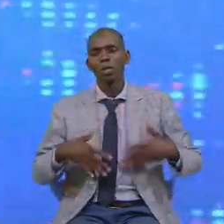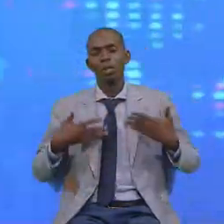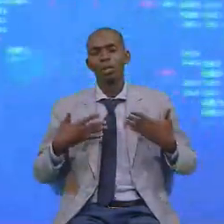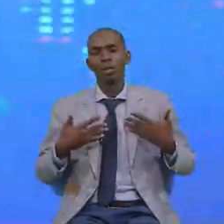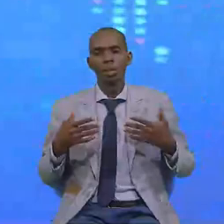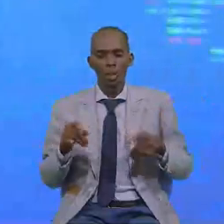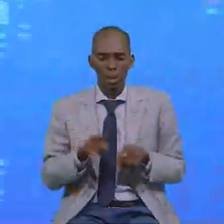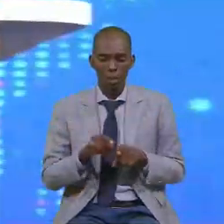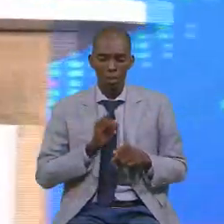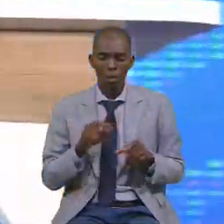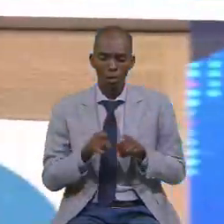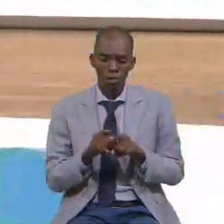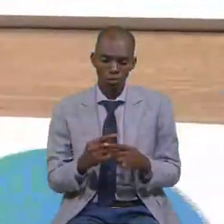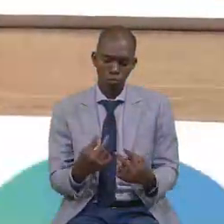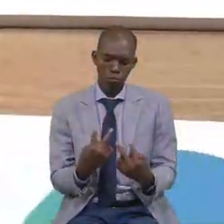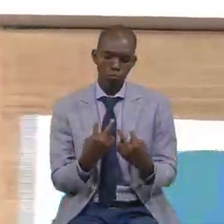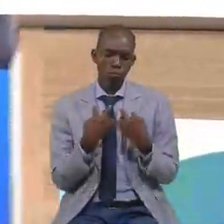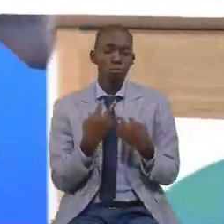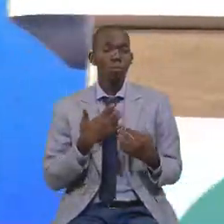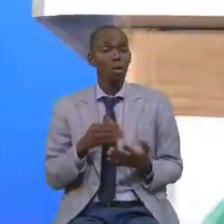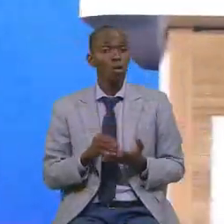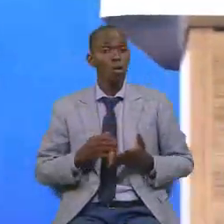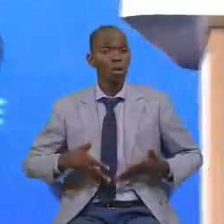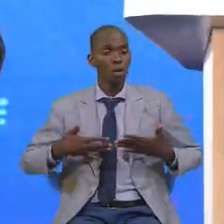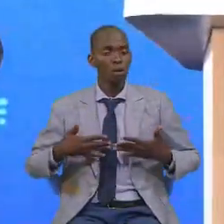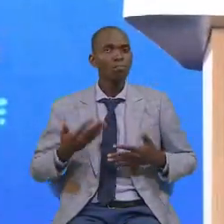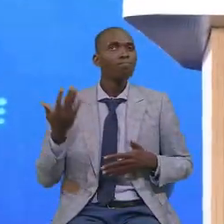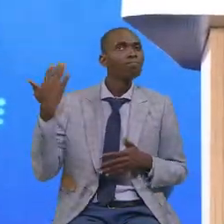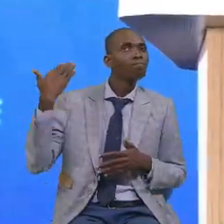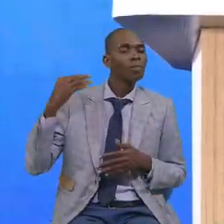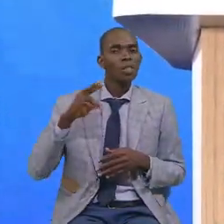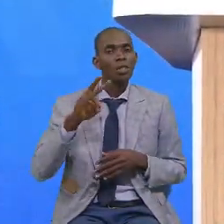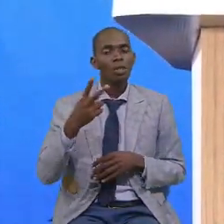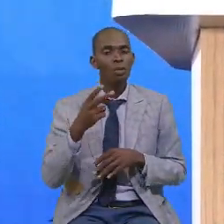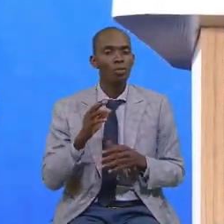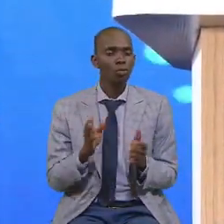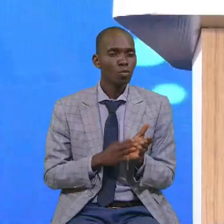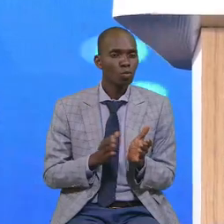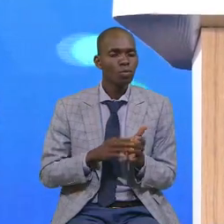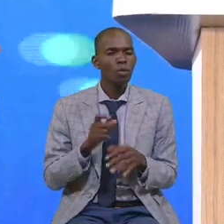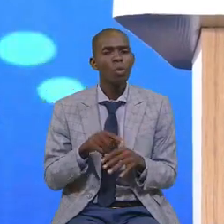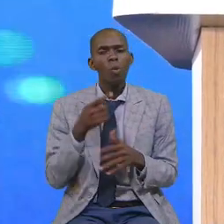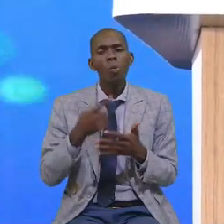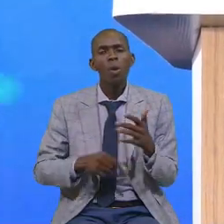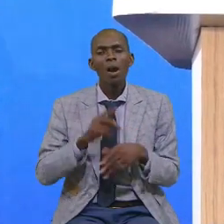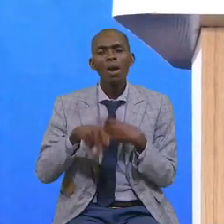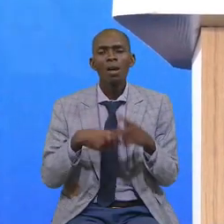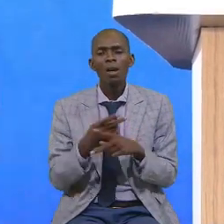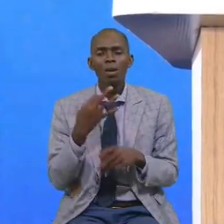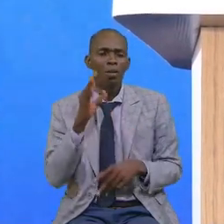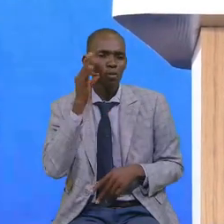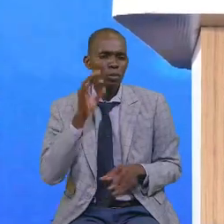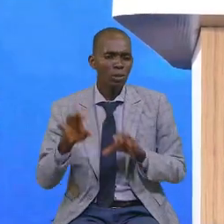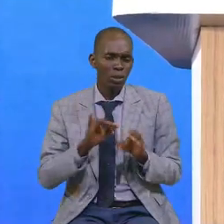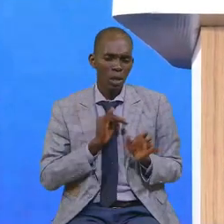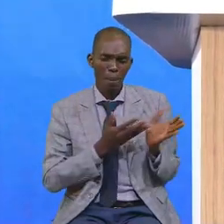my life, my secondary school days, what kind of fruit did I bring forth